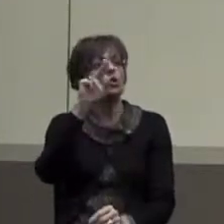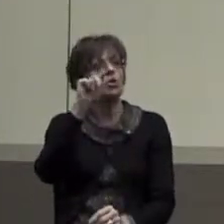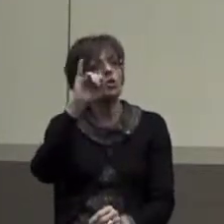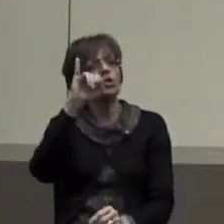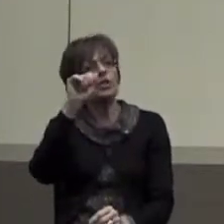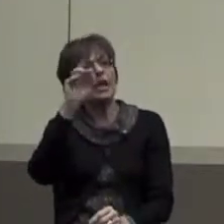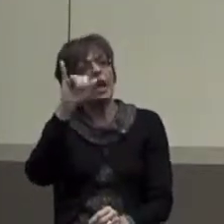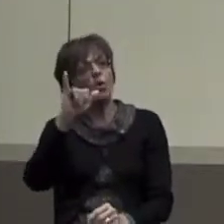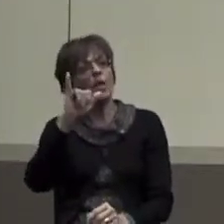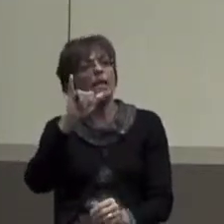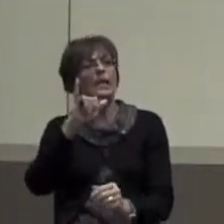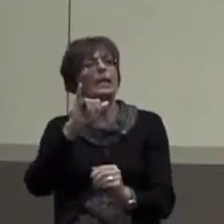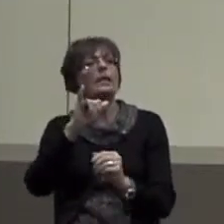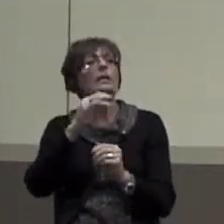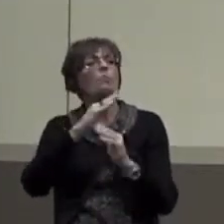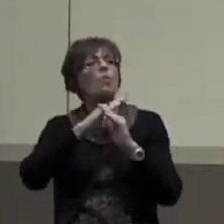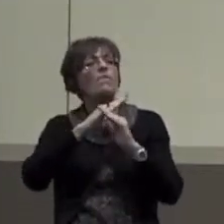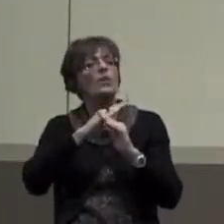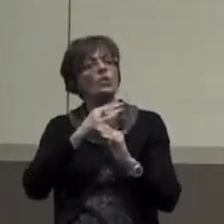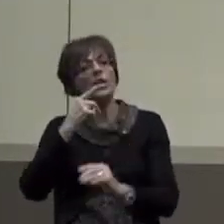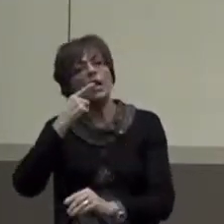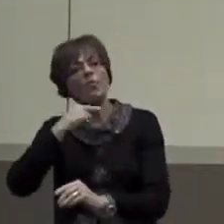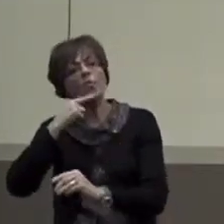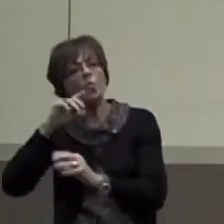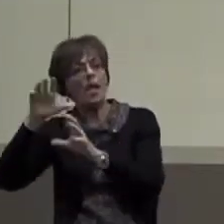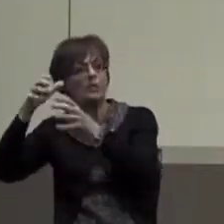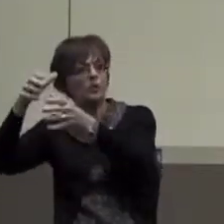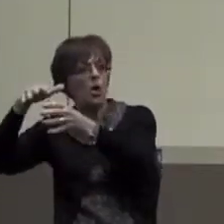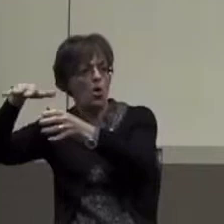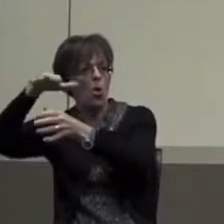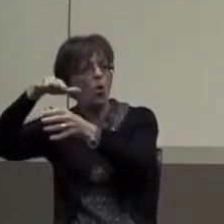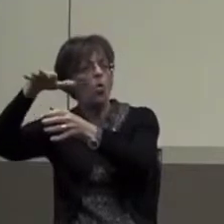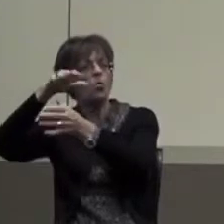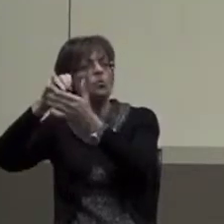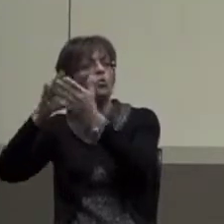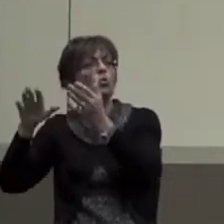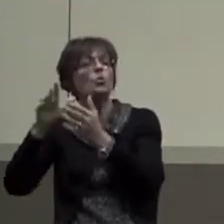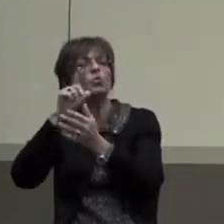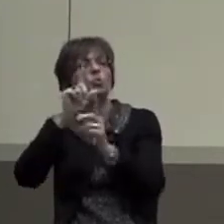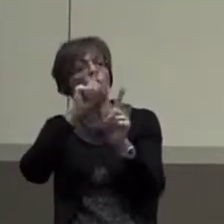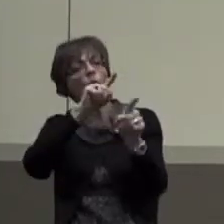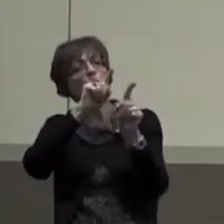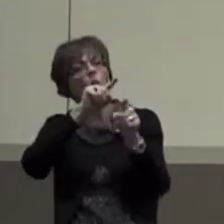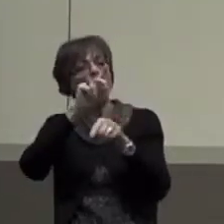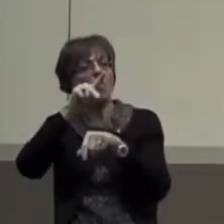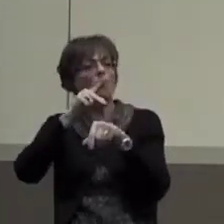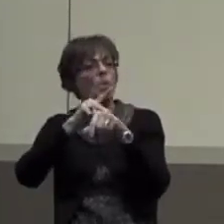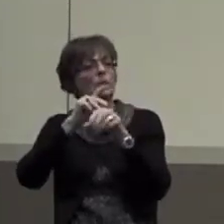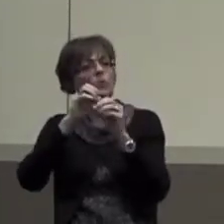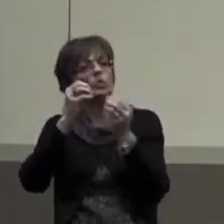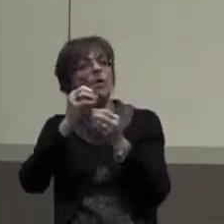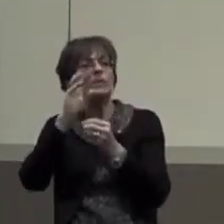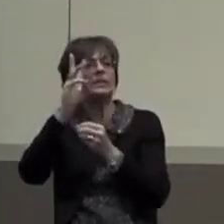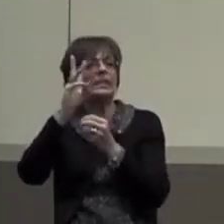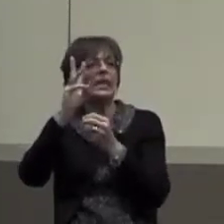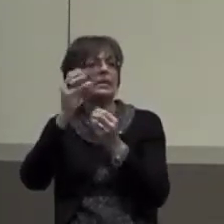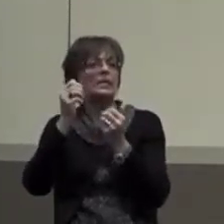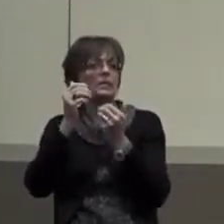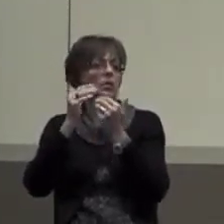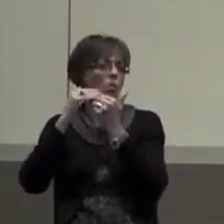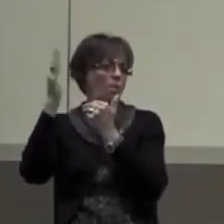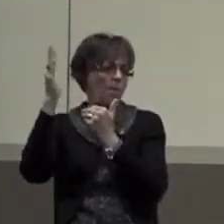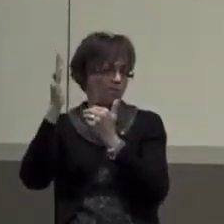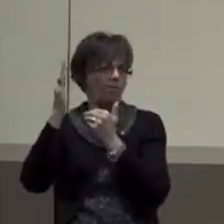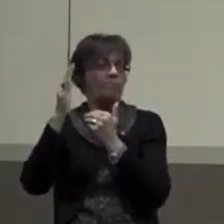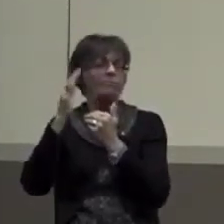prevention. These are your red zone students. So these are students who are in the principal's office 6 or more times a year. Maybe 6